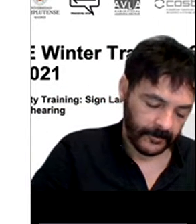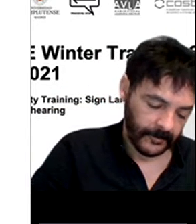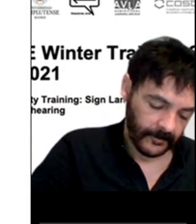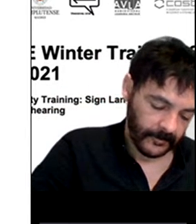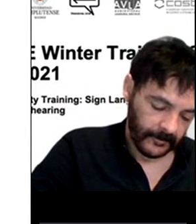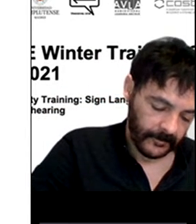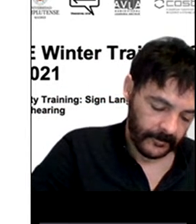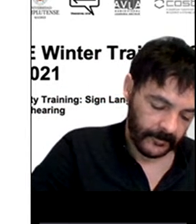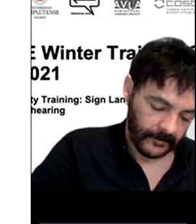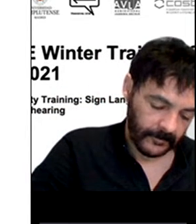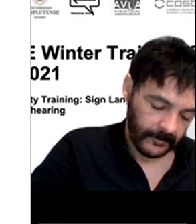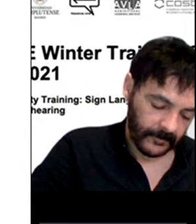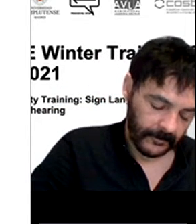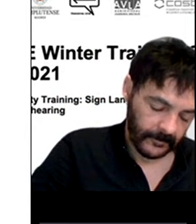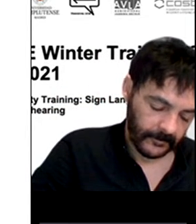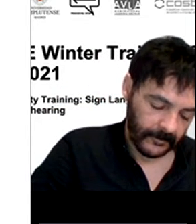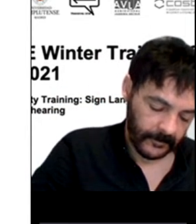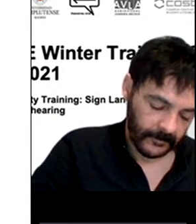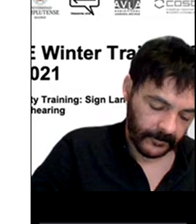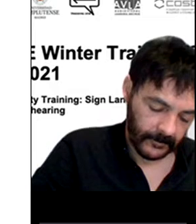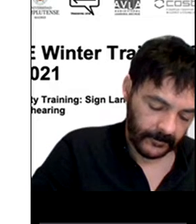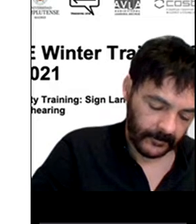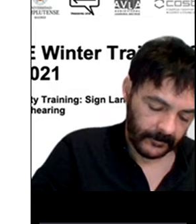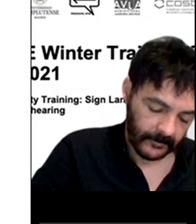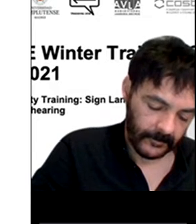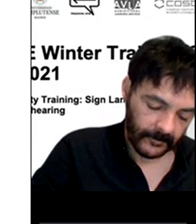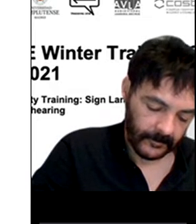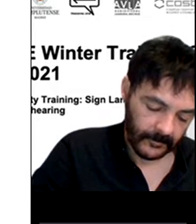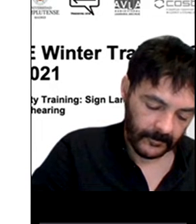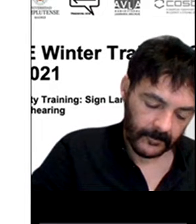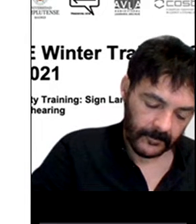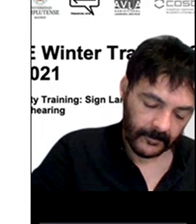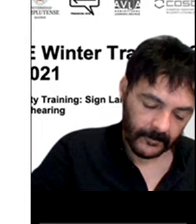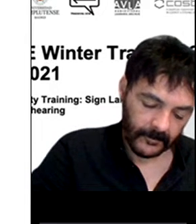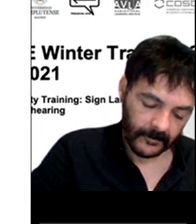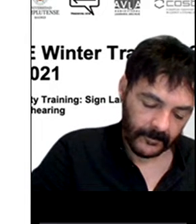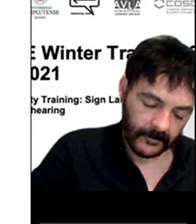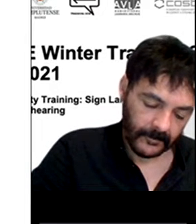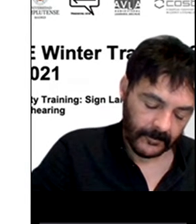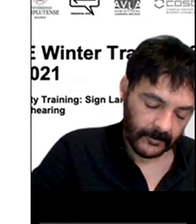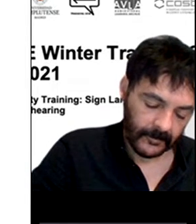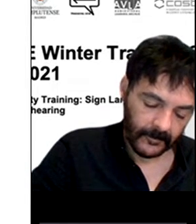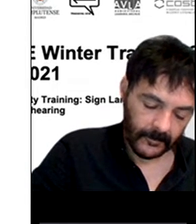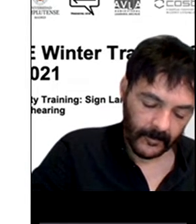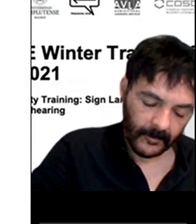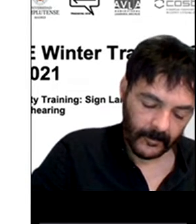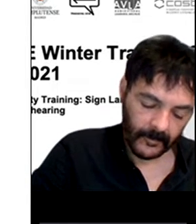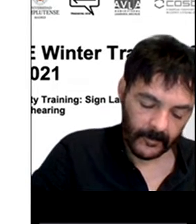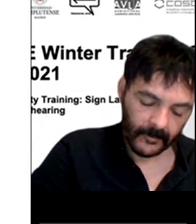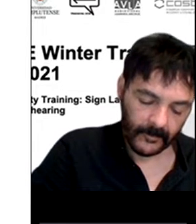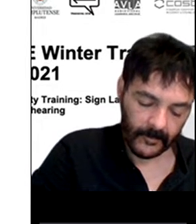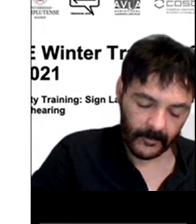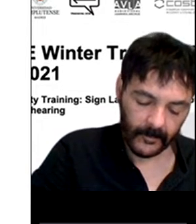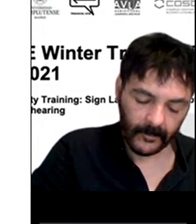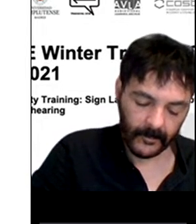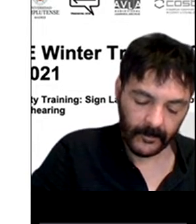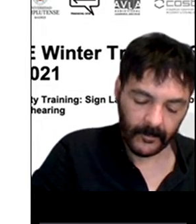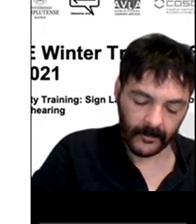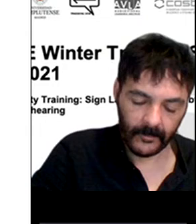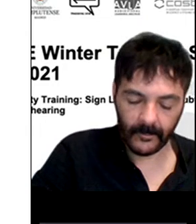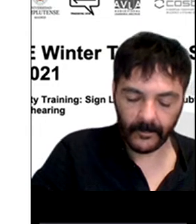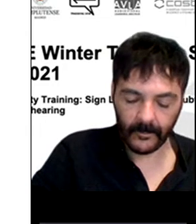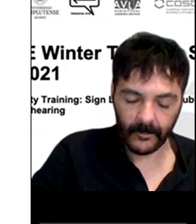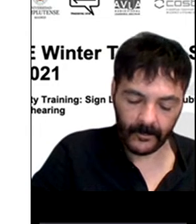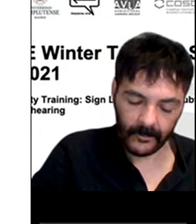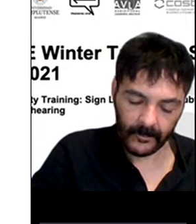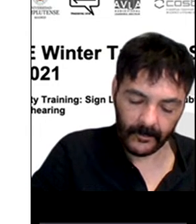elderly, for, so it is a format, a media format happening very quickly and developing very quickly. And very quickly, we're having a